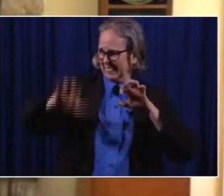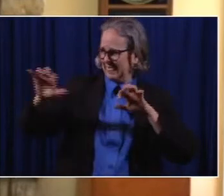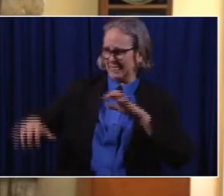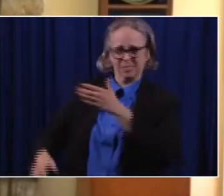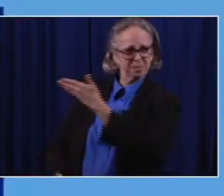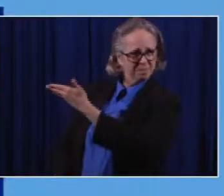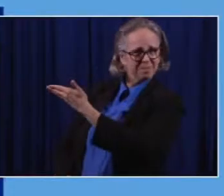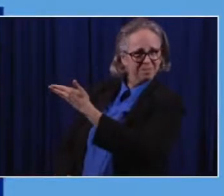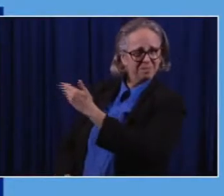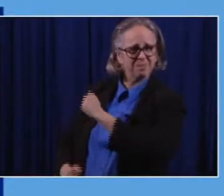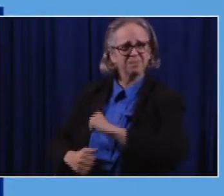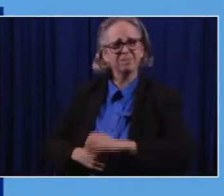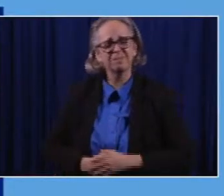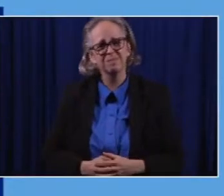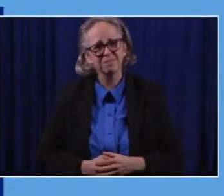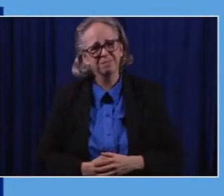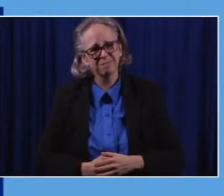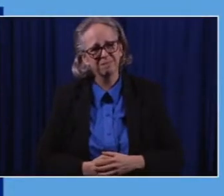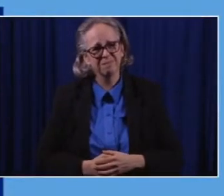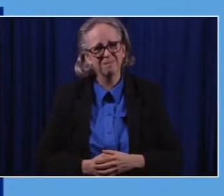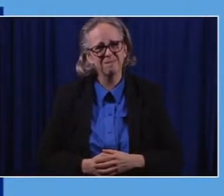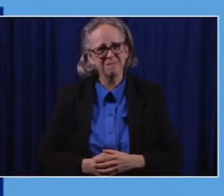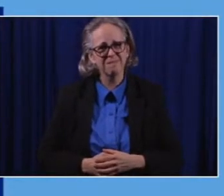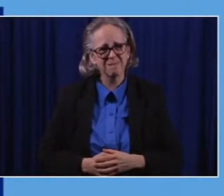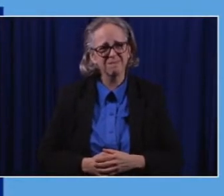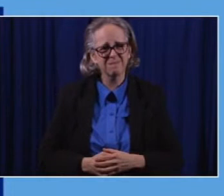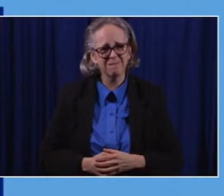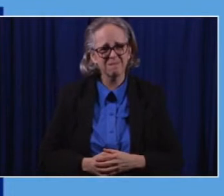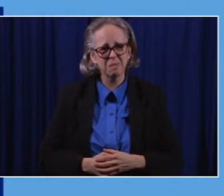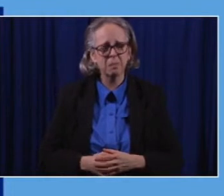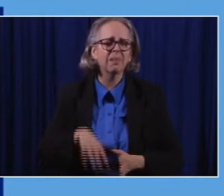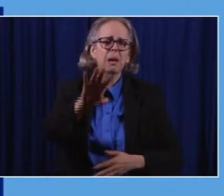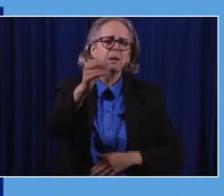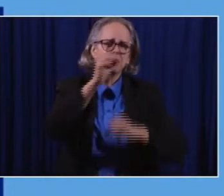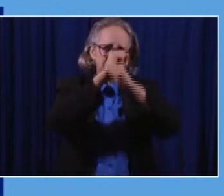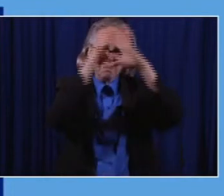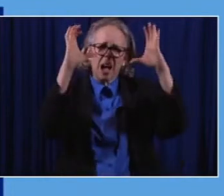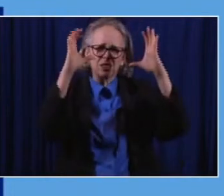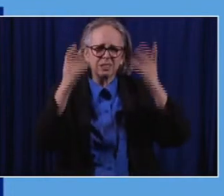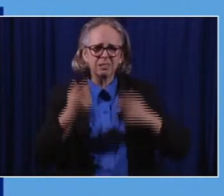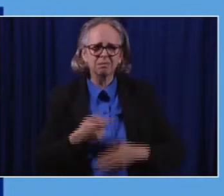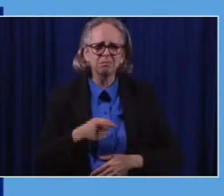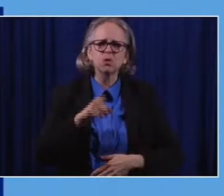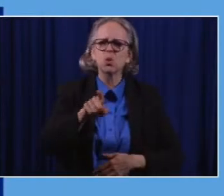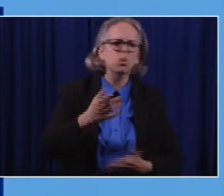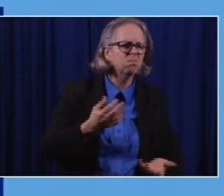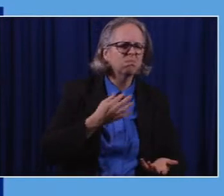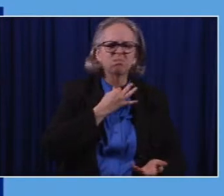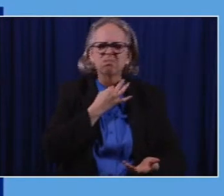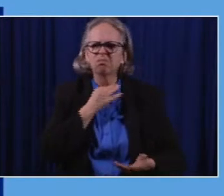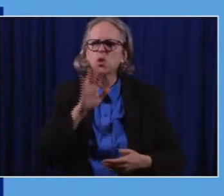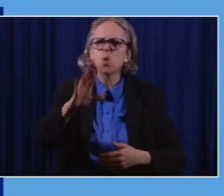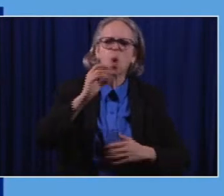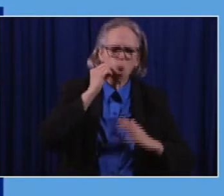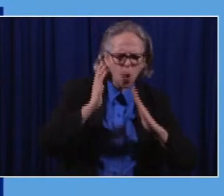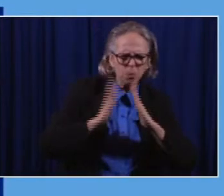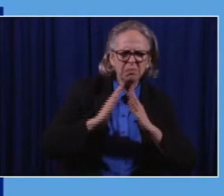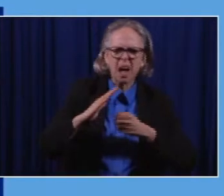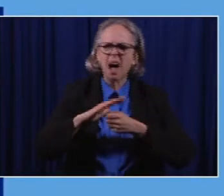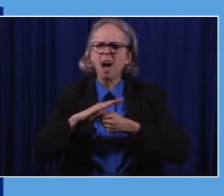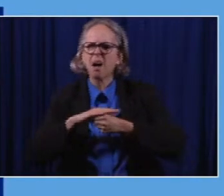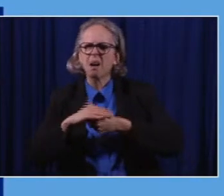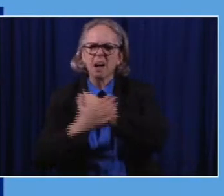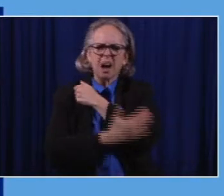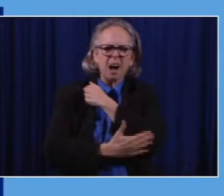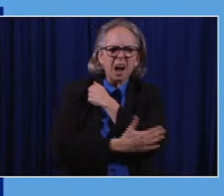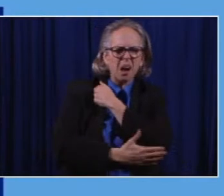slide that if you want to know what the danger level is in your county right now, this